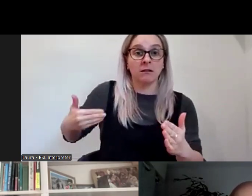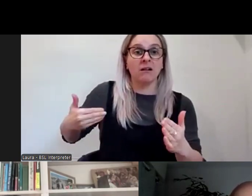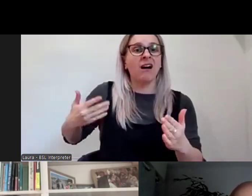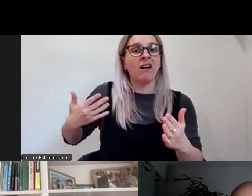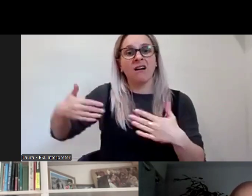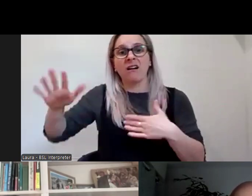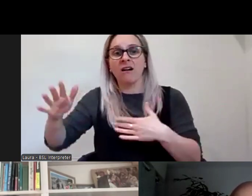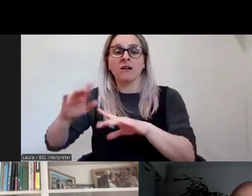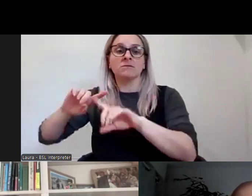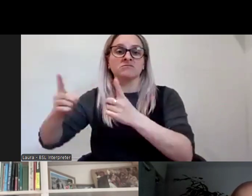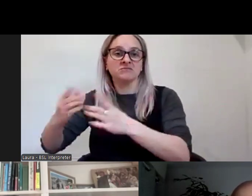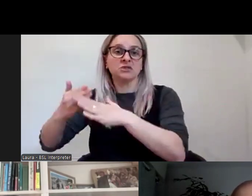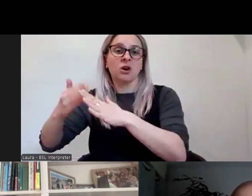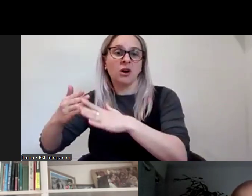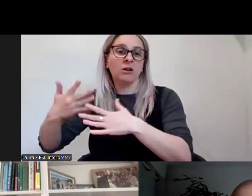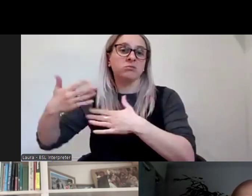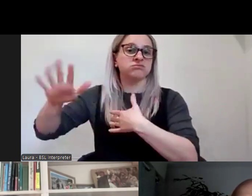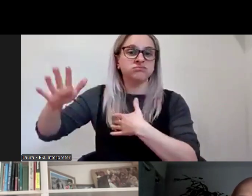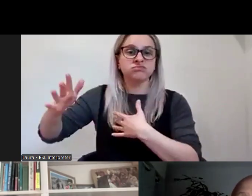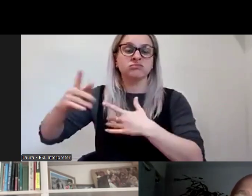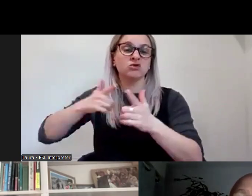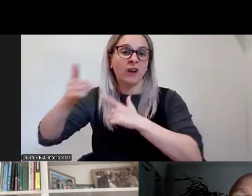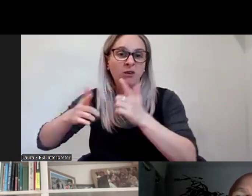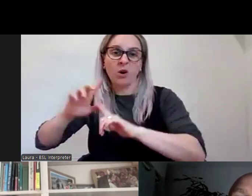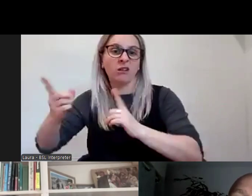really distinct, different, a bit wonky. There may be time